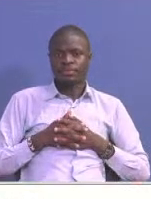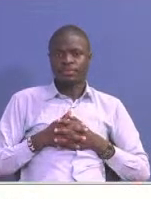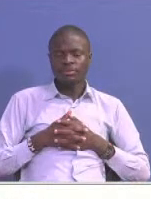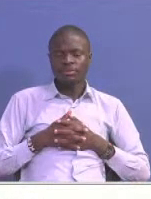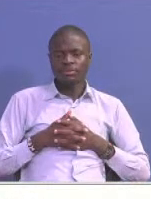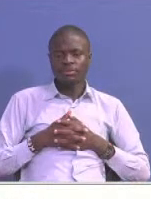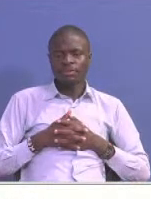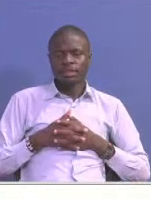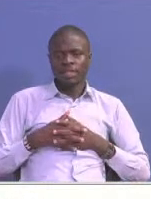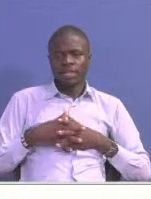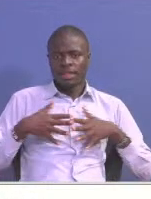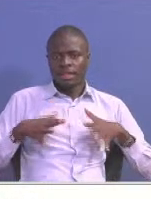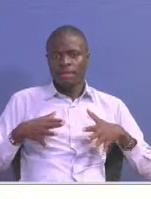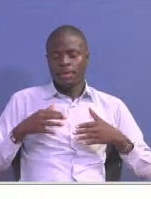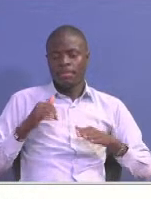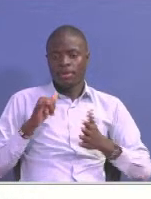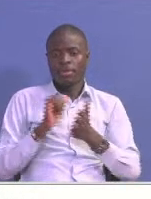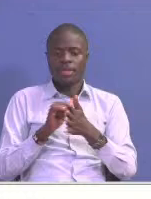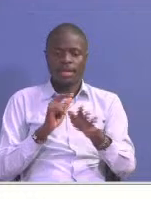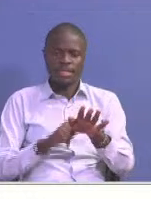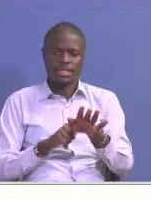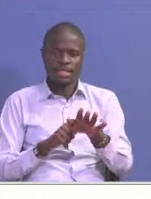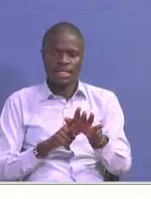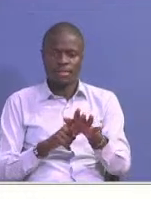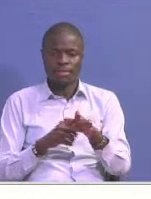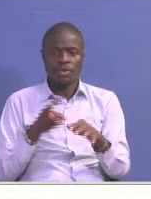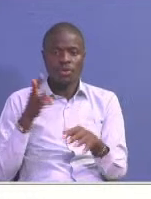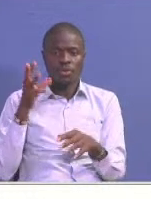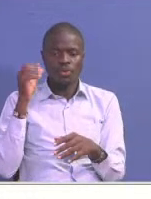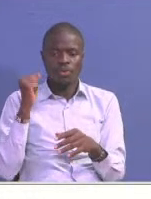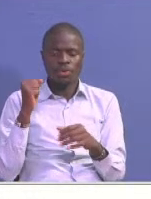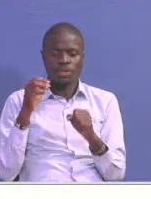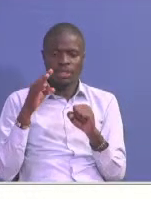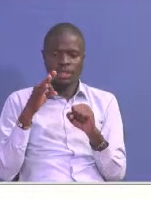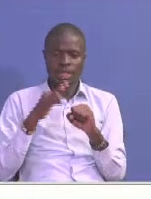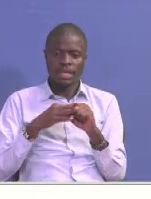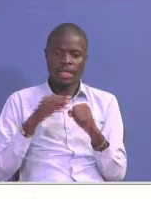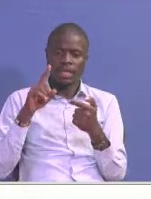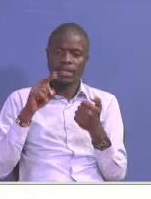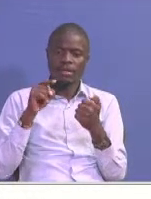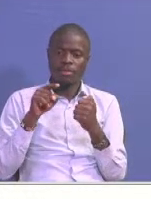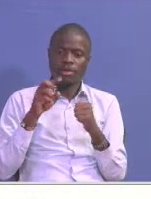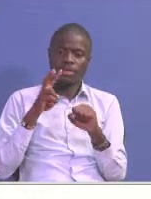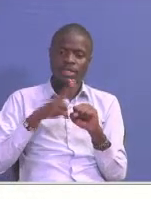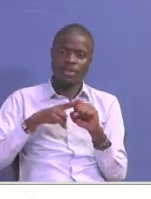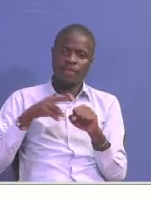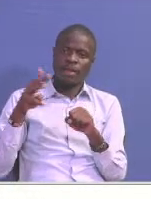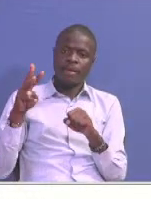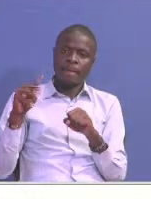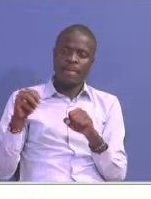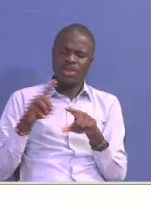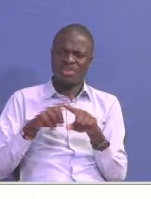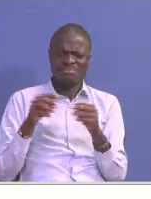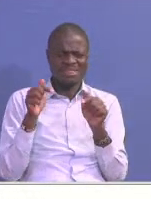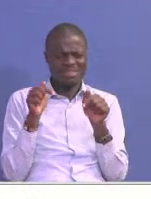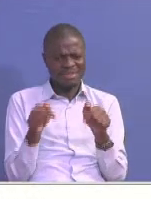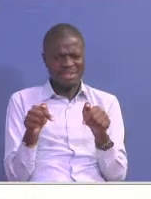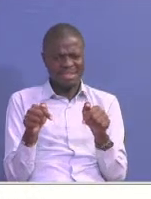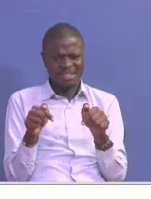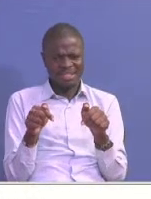The population at that time was about, at independence, was 8.7 million. But